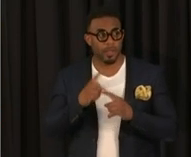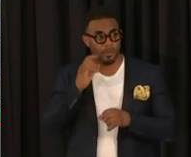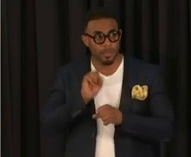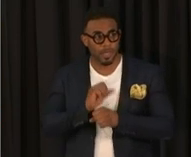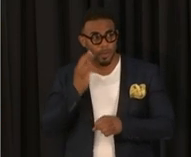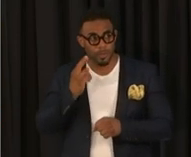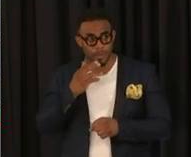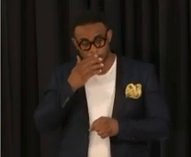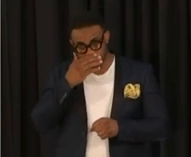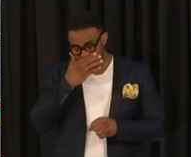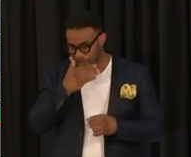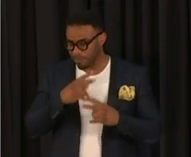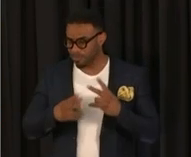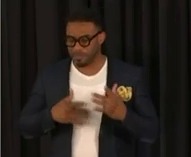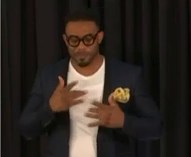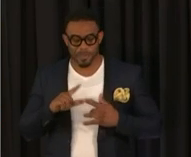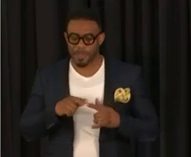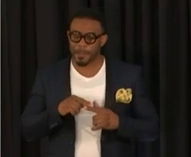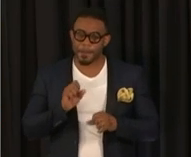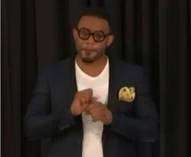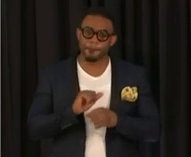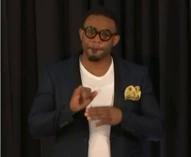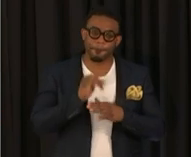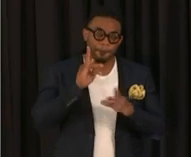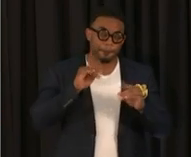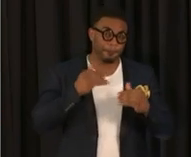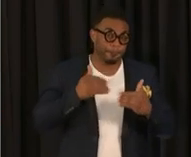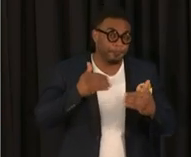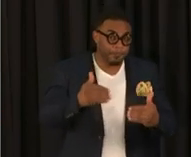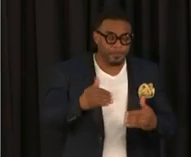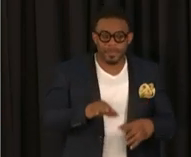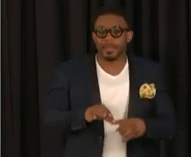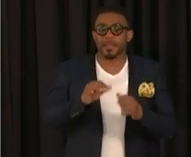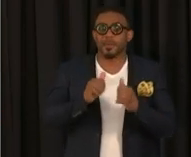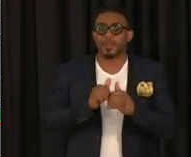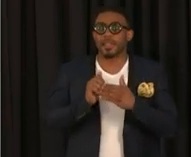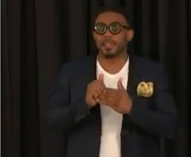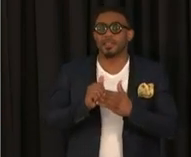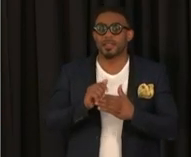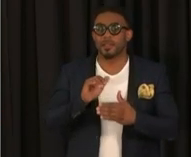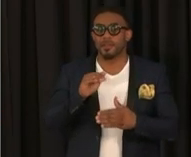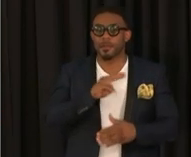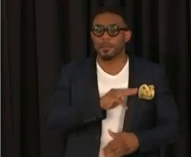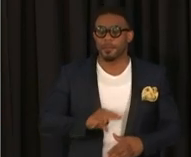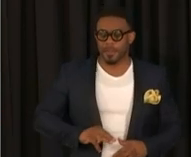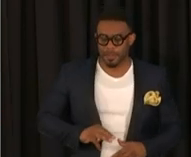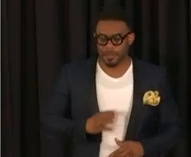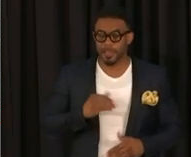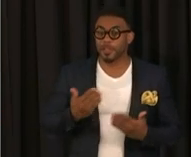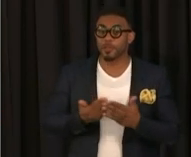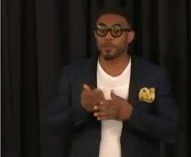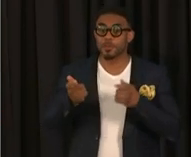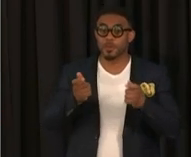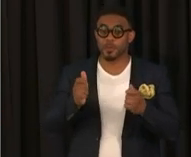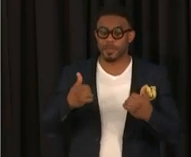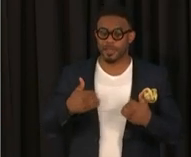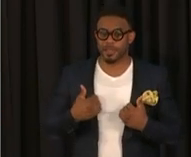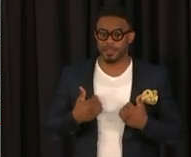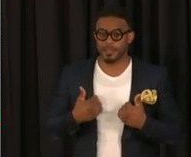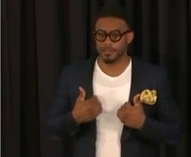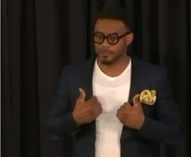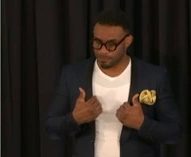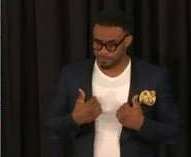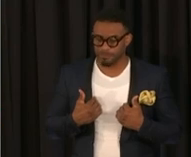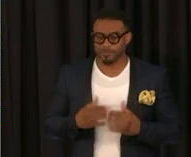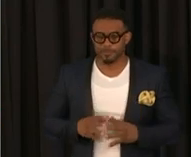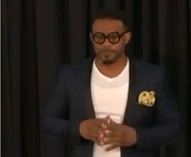and for job reasons, you know, I'm very excited about what the industry is going to do, and especially with the leadership of Mayor Bowser and the new administration we have